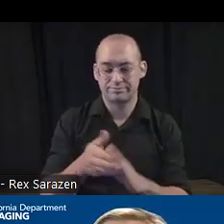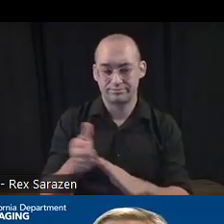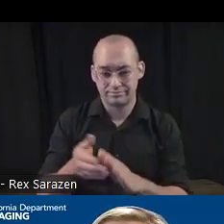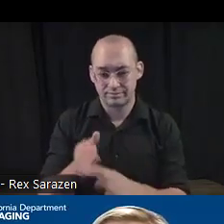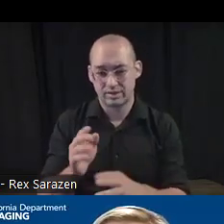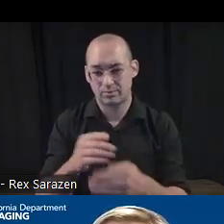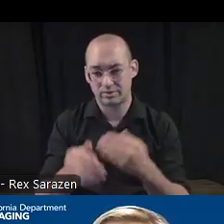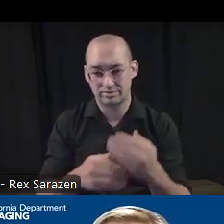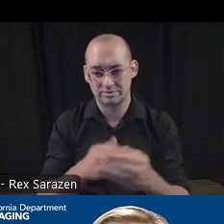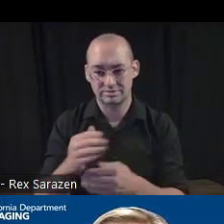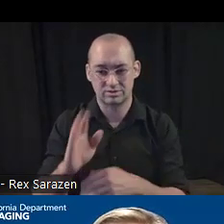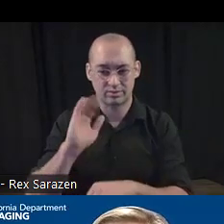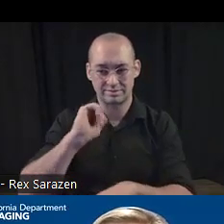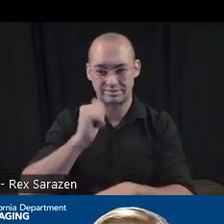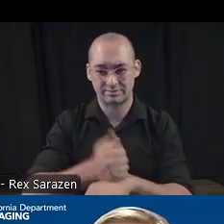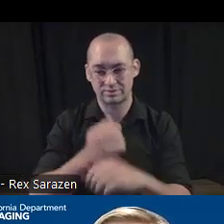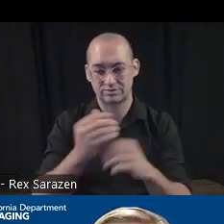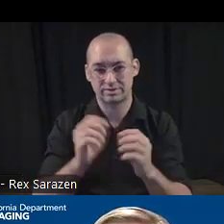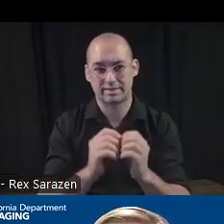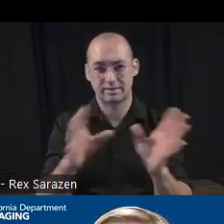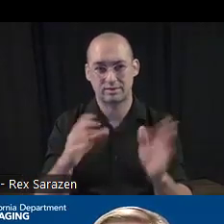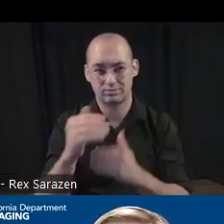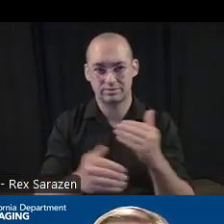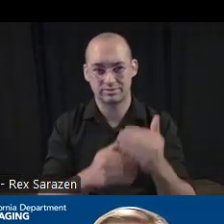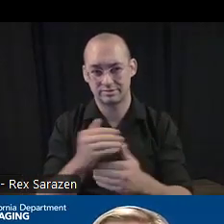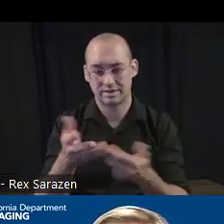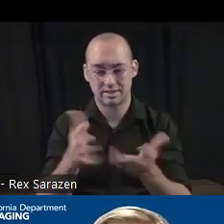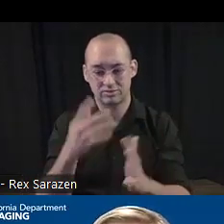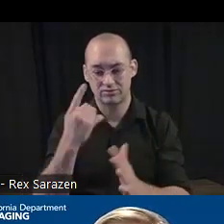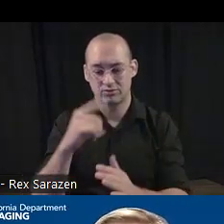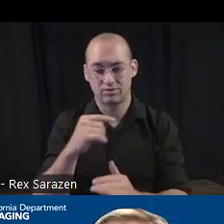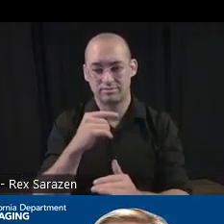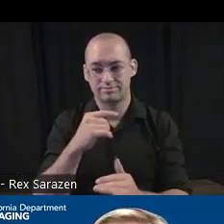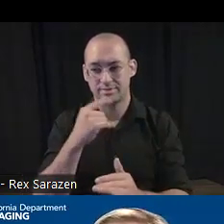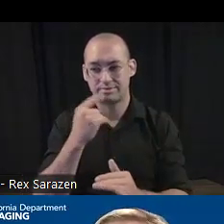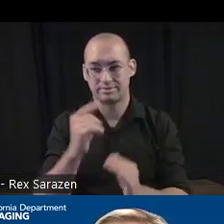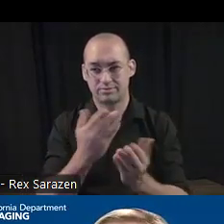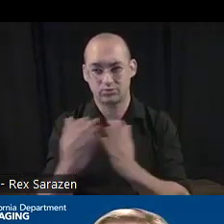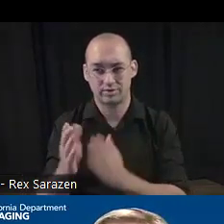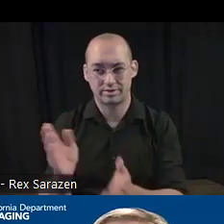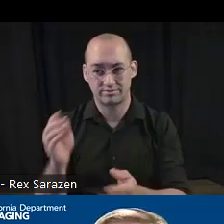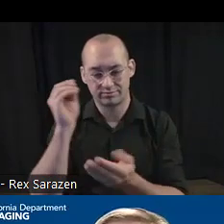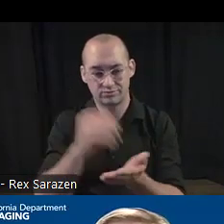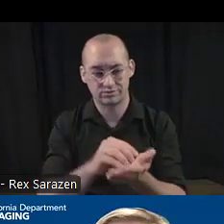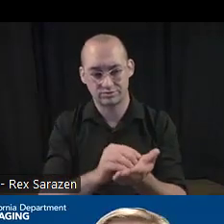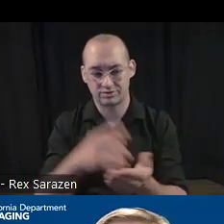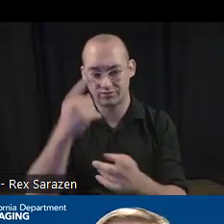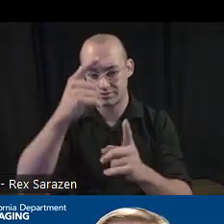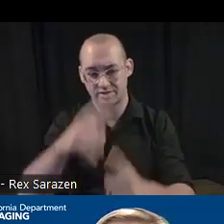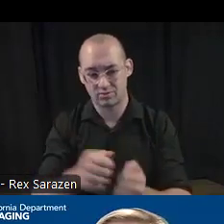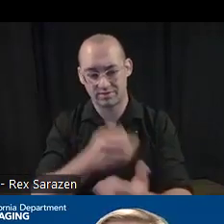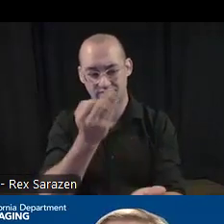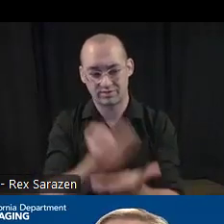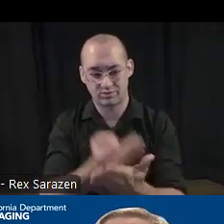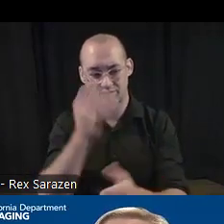a transparent process that allows for public and community input to comply with the federal final